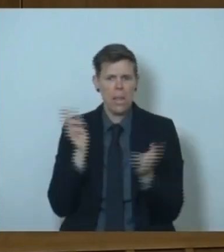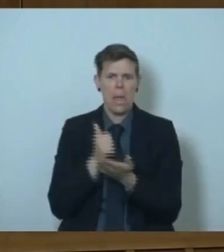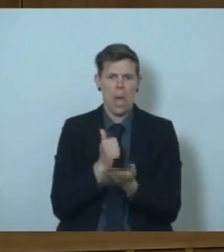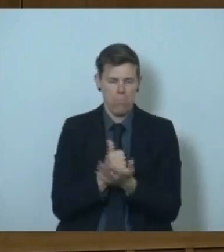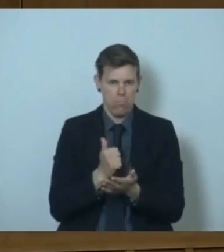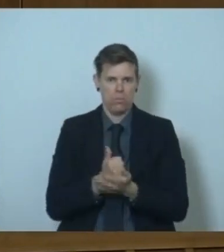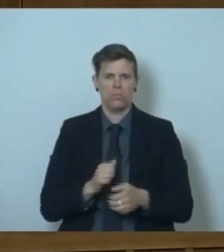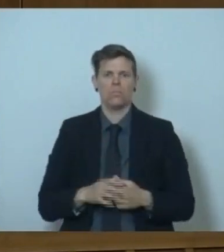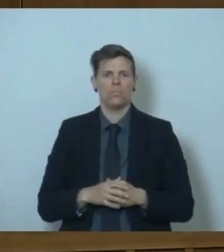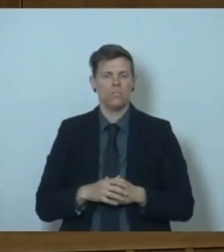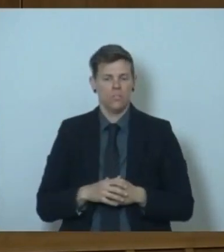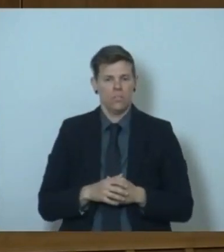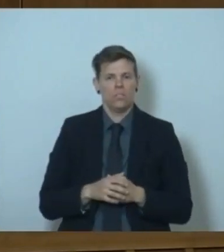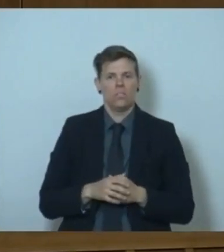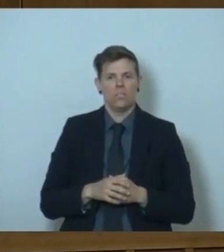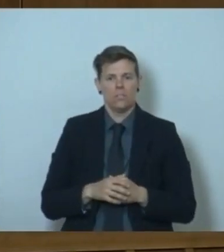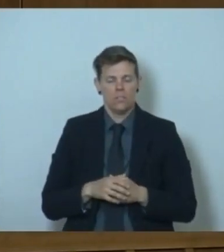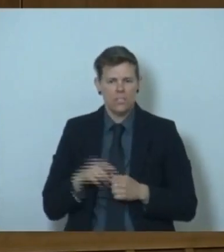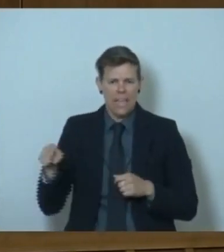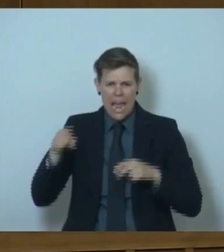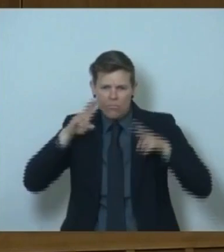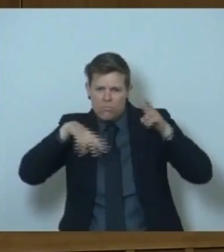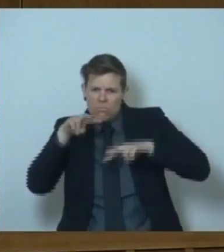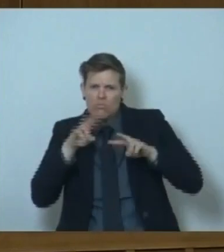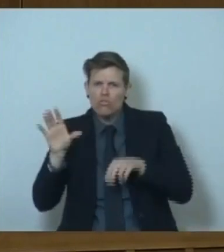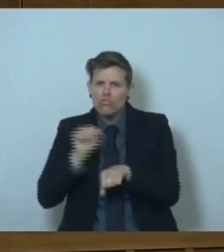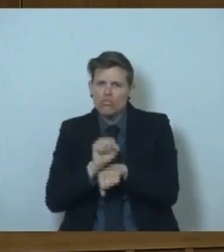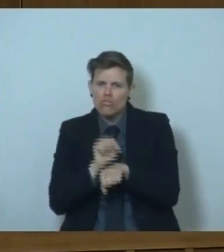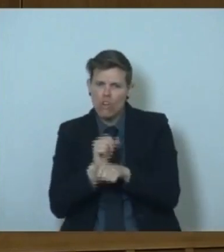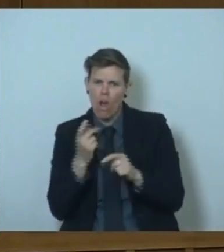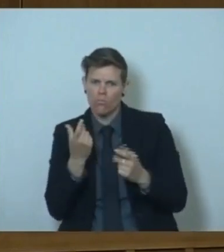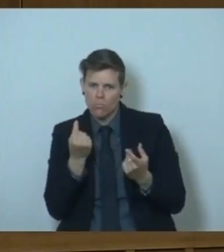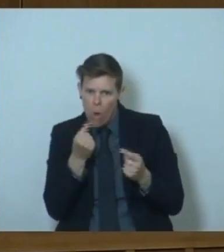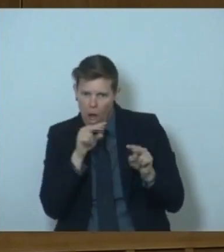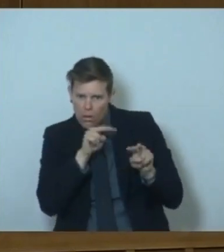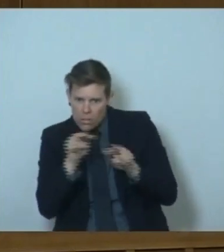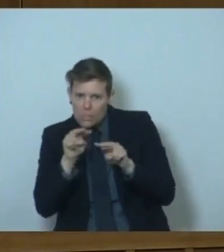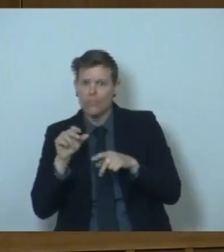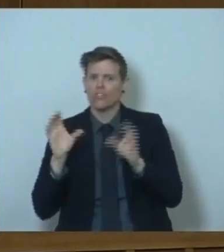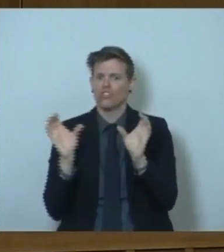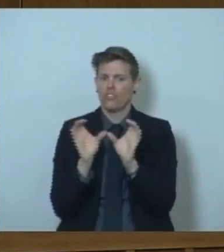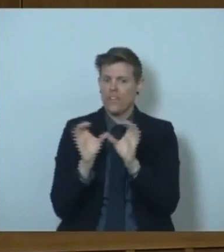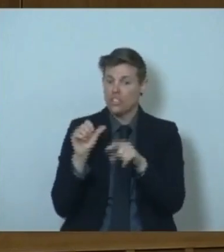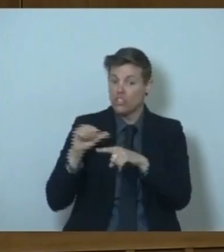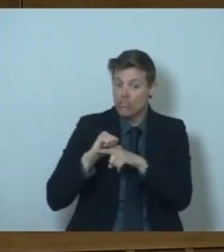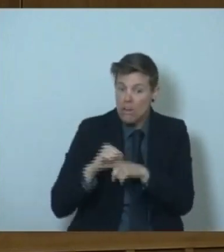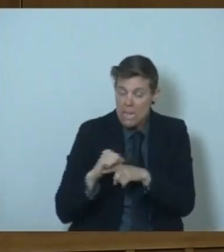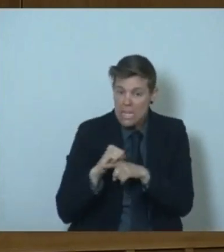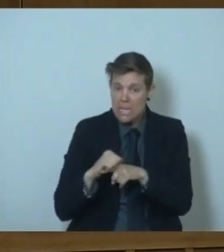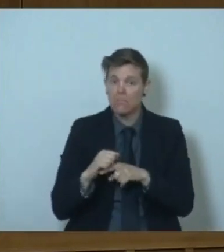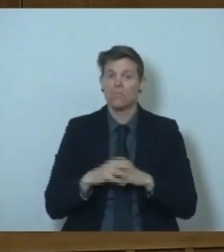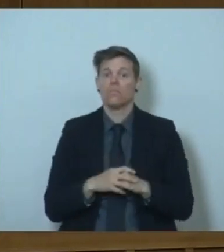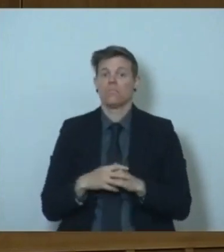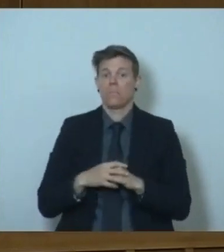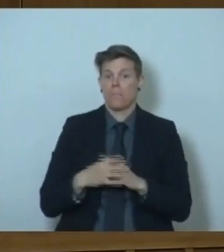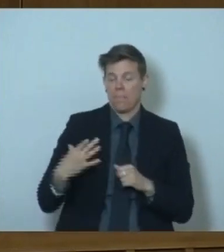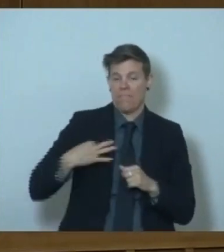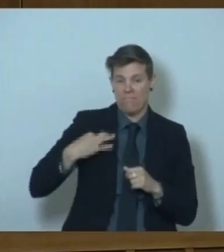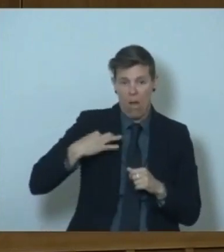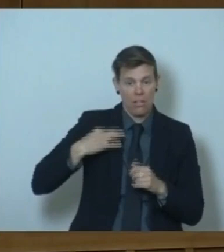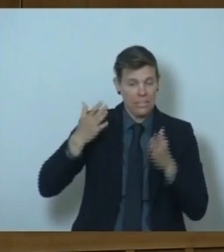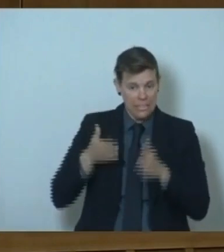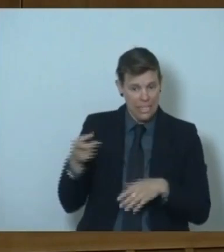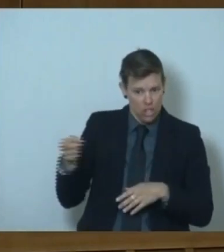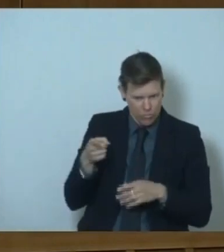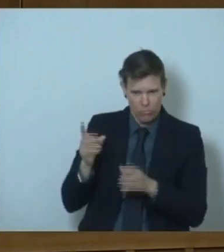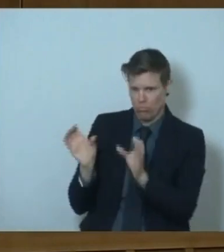credential, train, and activate medical and non-medical volunteers. The New Mexico Medical Service Corps